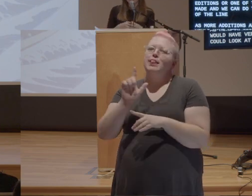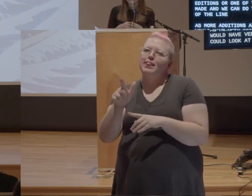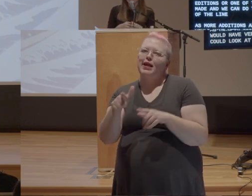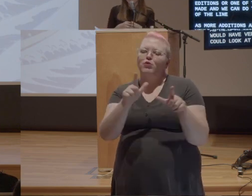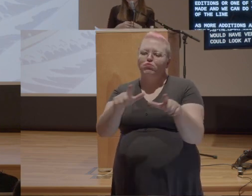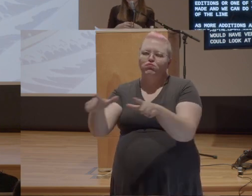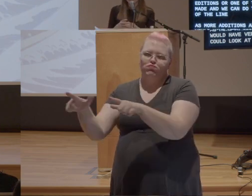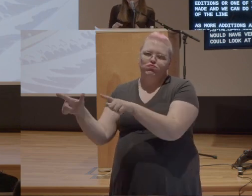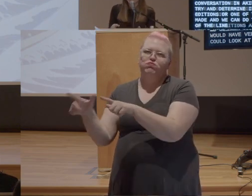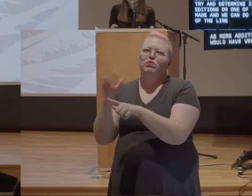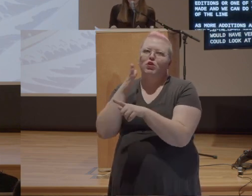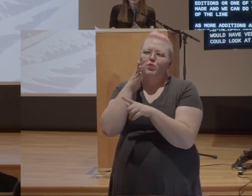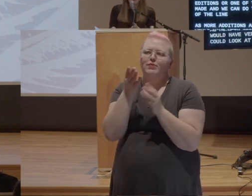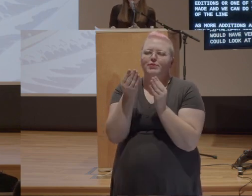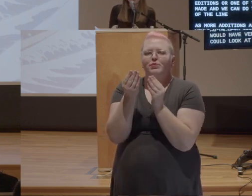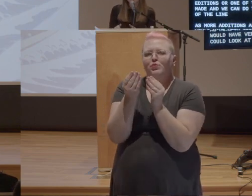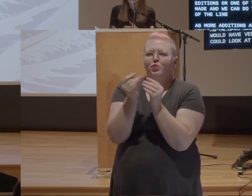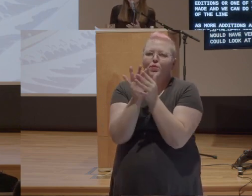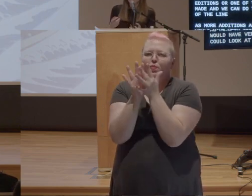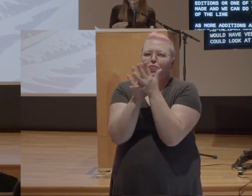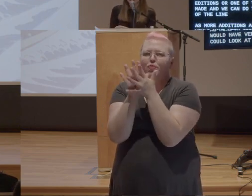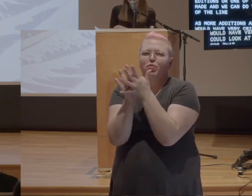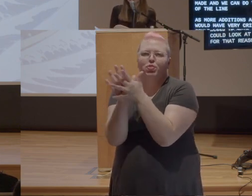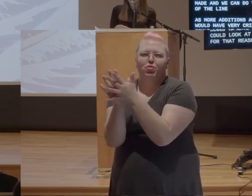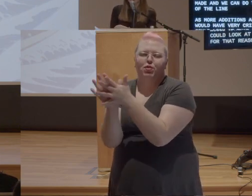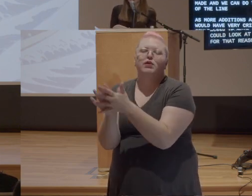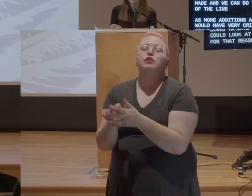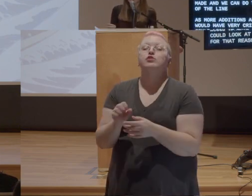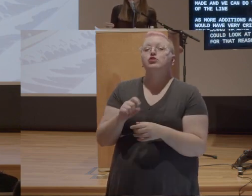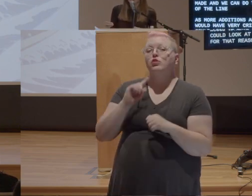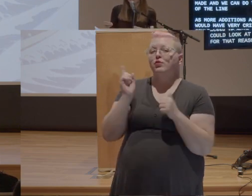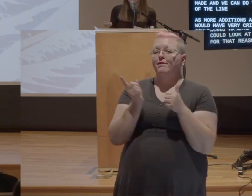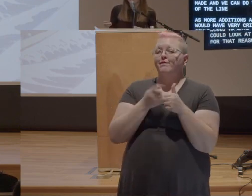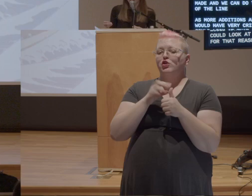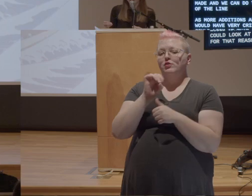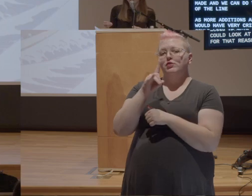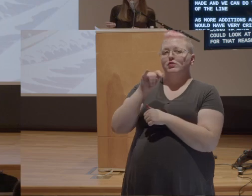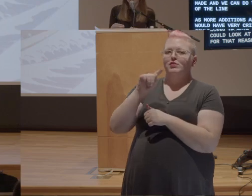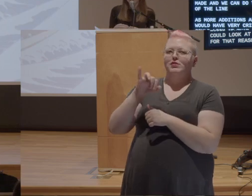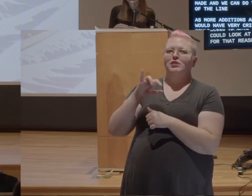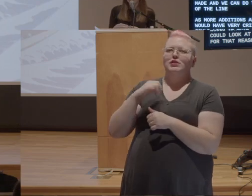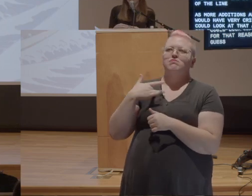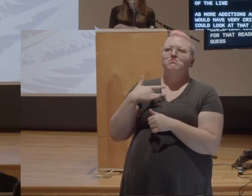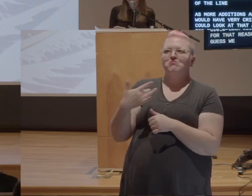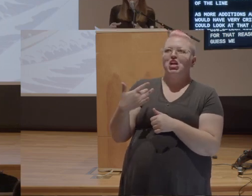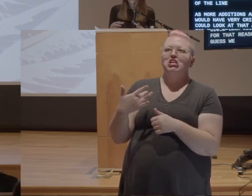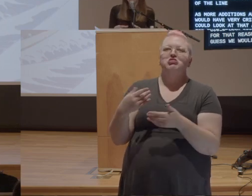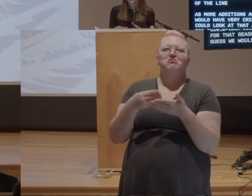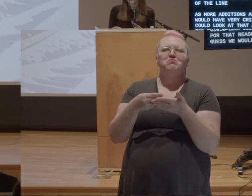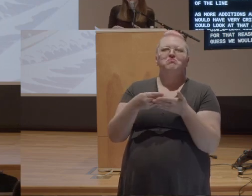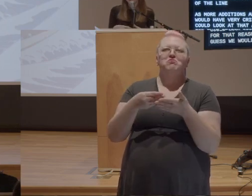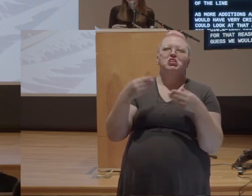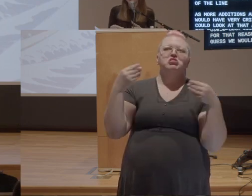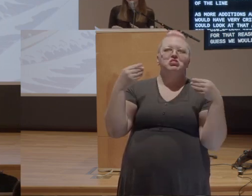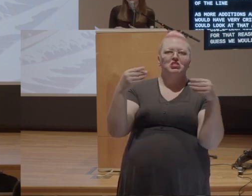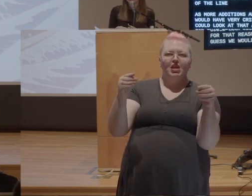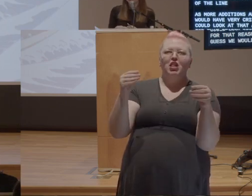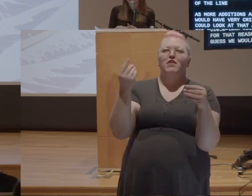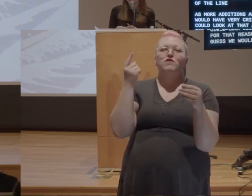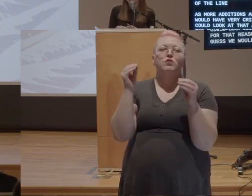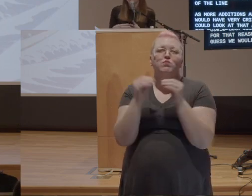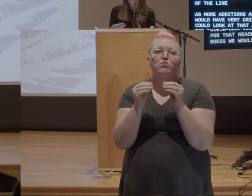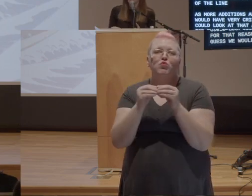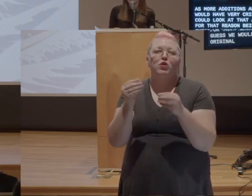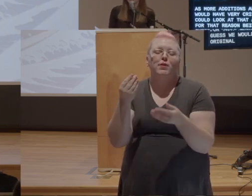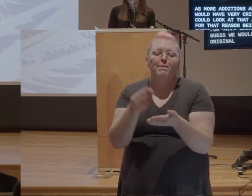and it would be more valuable for that reason, being earlier, and therefore I guess we would think it's truer to the artist's